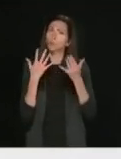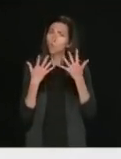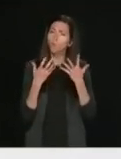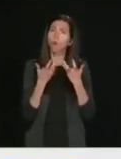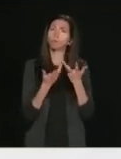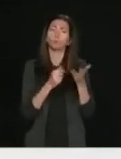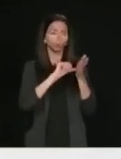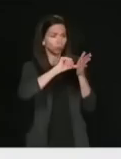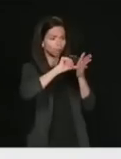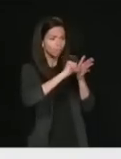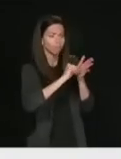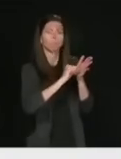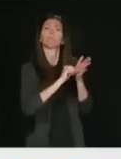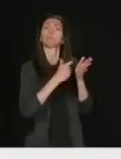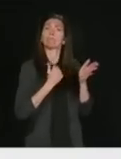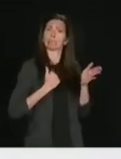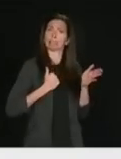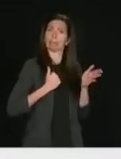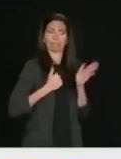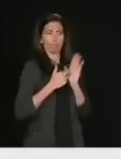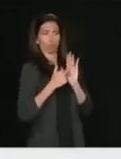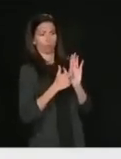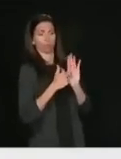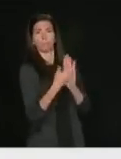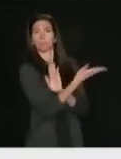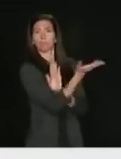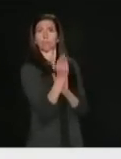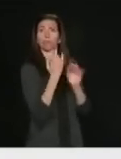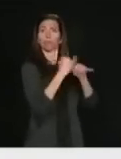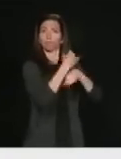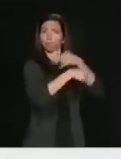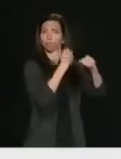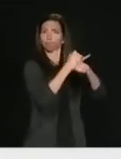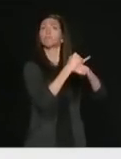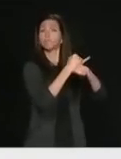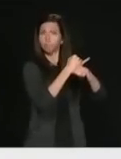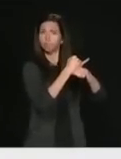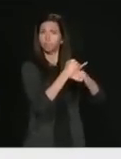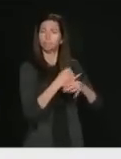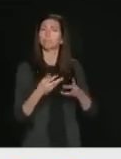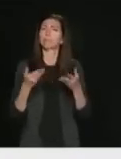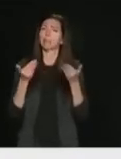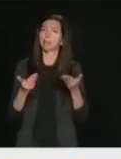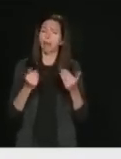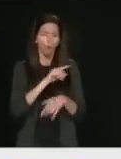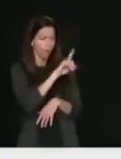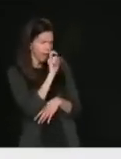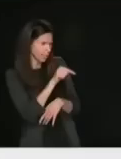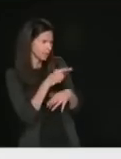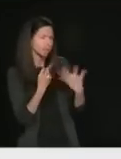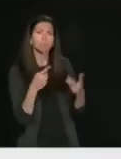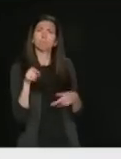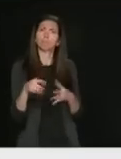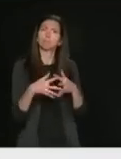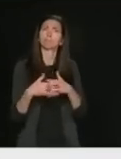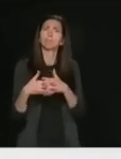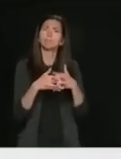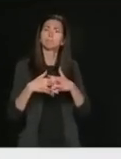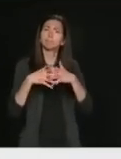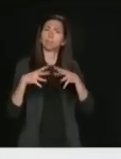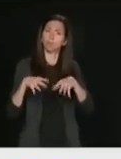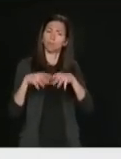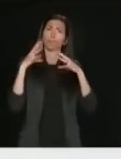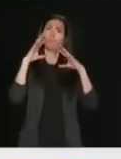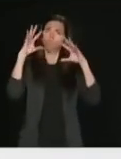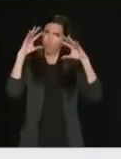level. Prime Minister Kevin Gallagher, CTV National News. President Donald Trump is threatening to